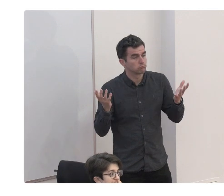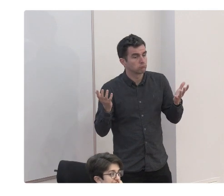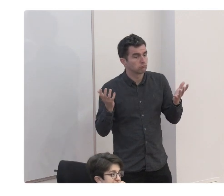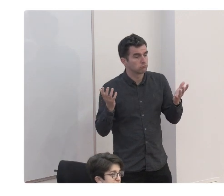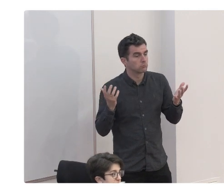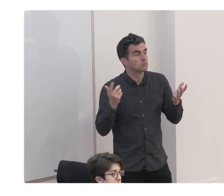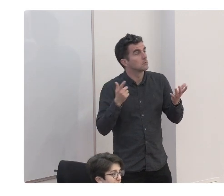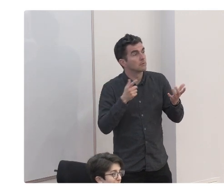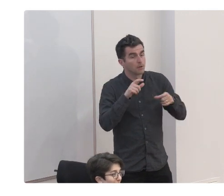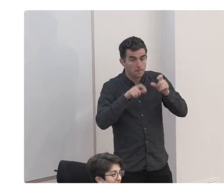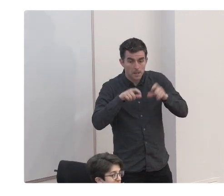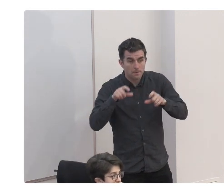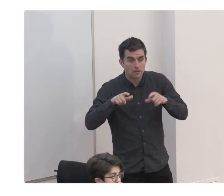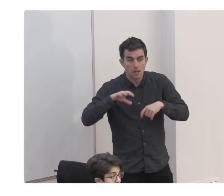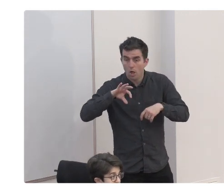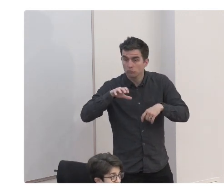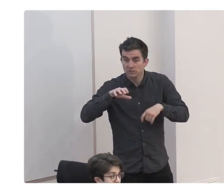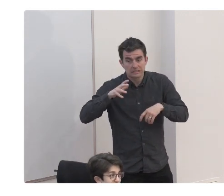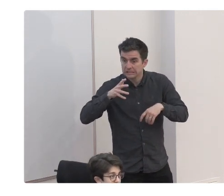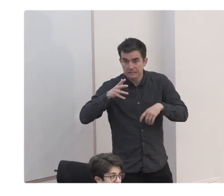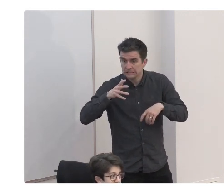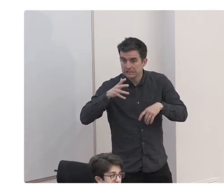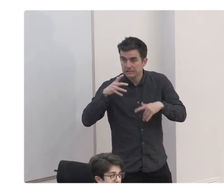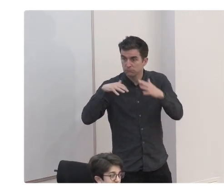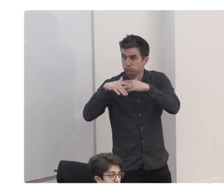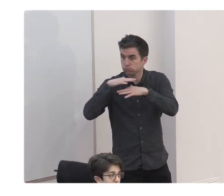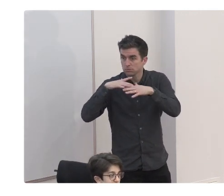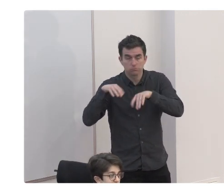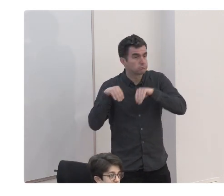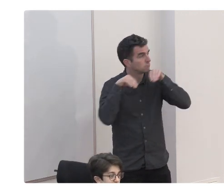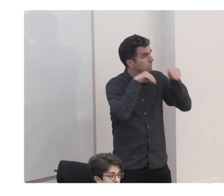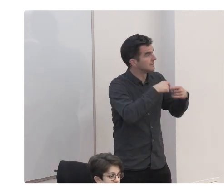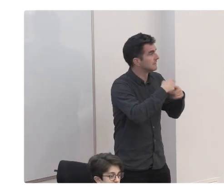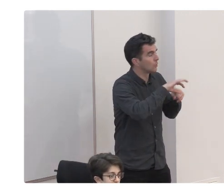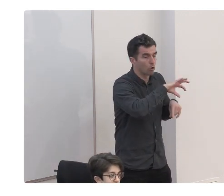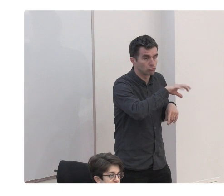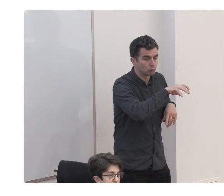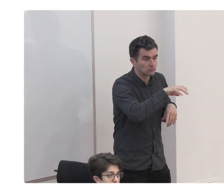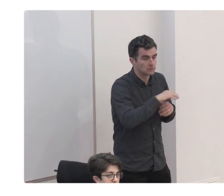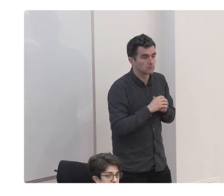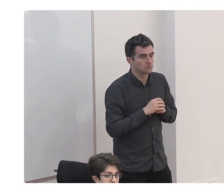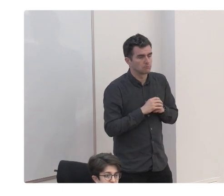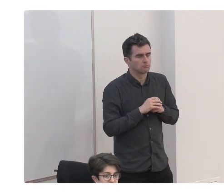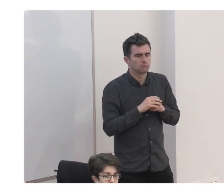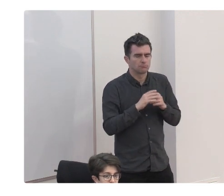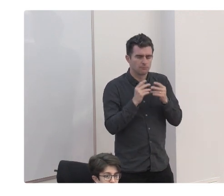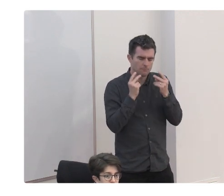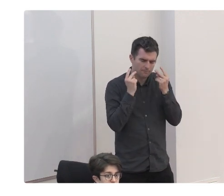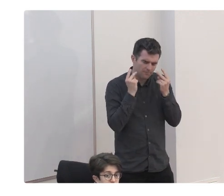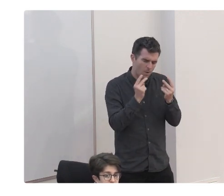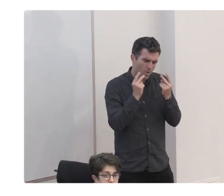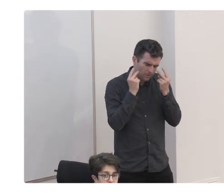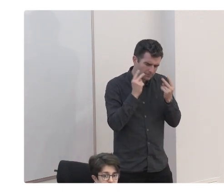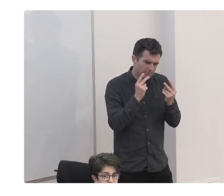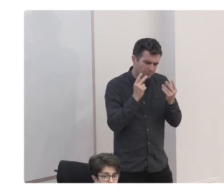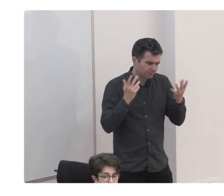that within that 20 years leading up to 2021, has gone, and this approach changed to a kind